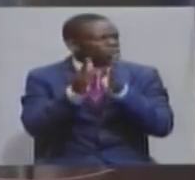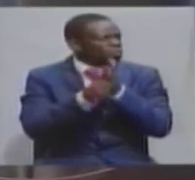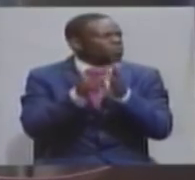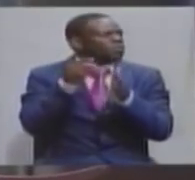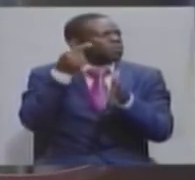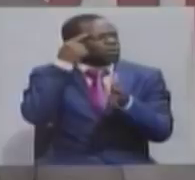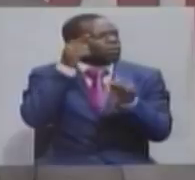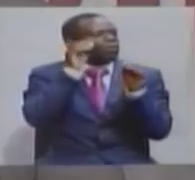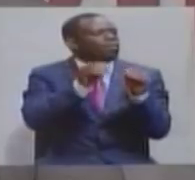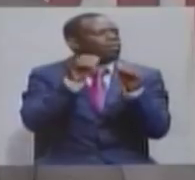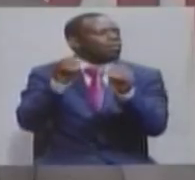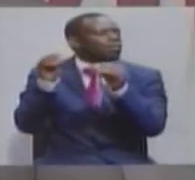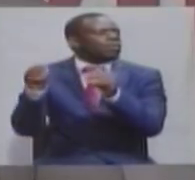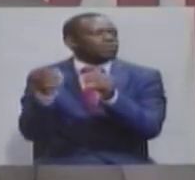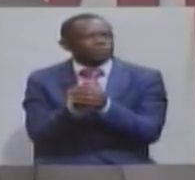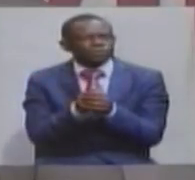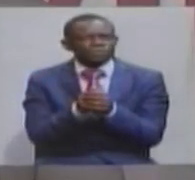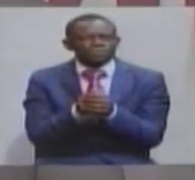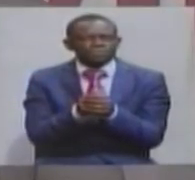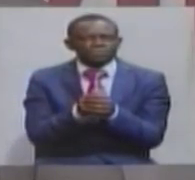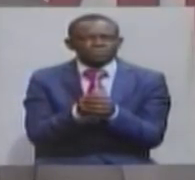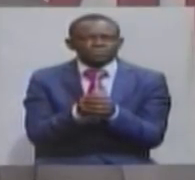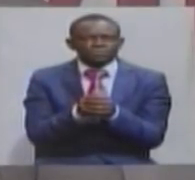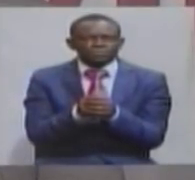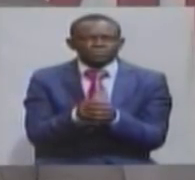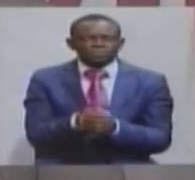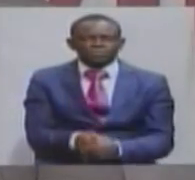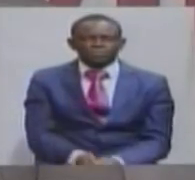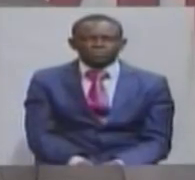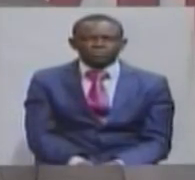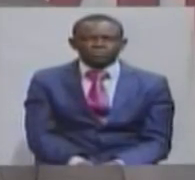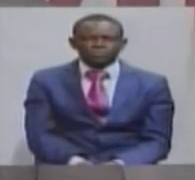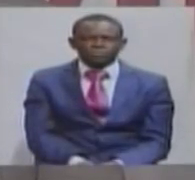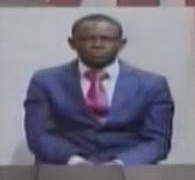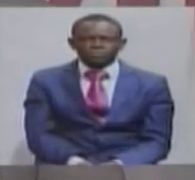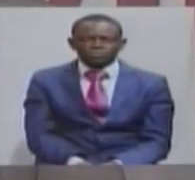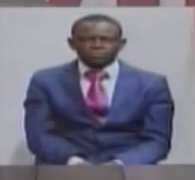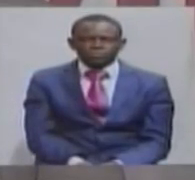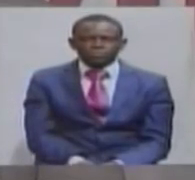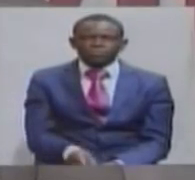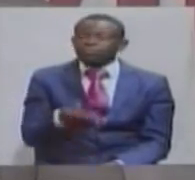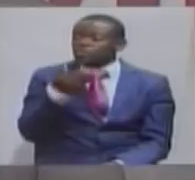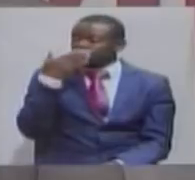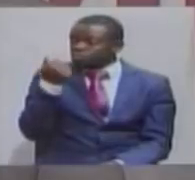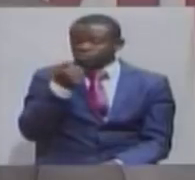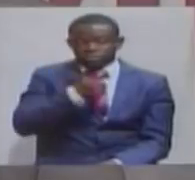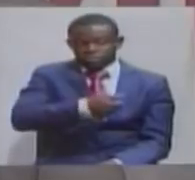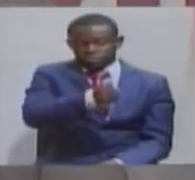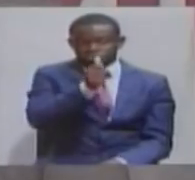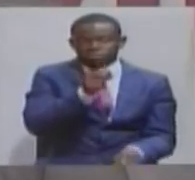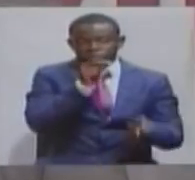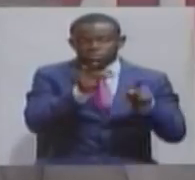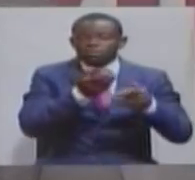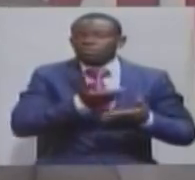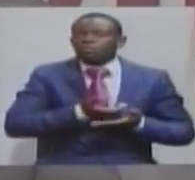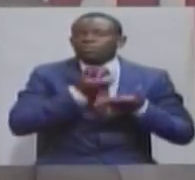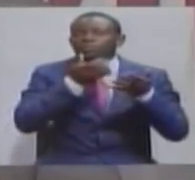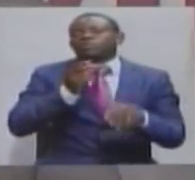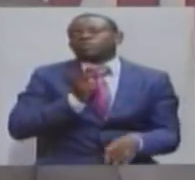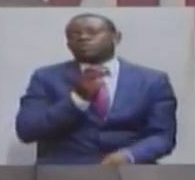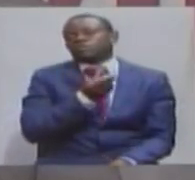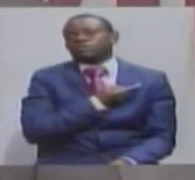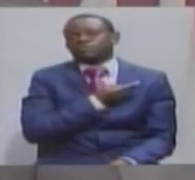is needed is for somebody to say to us, what other issues do they want to discuss in that special